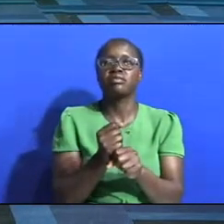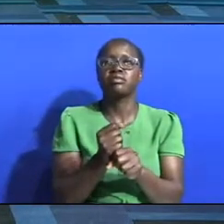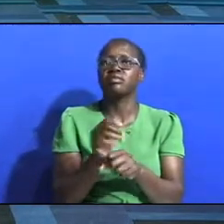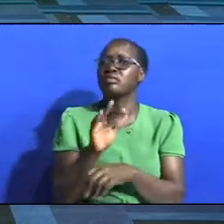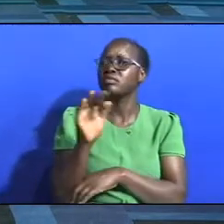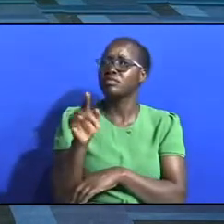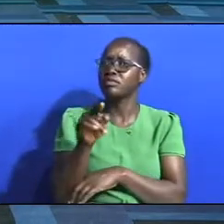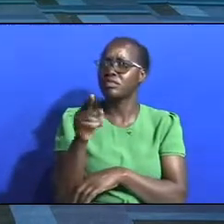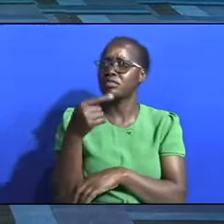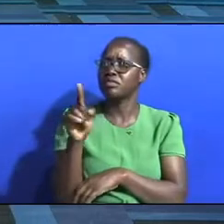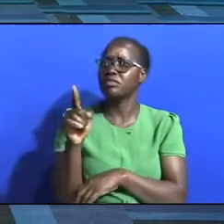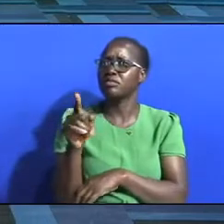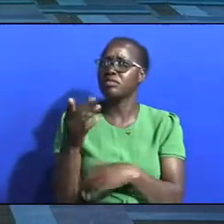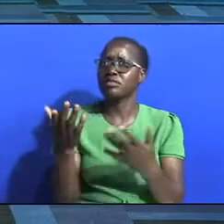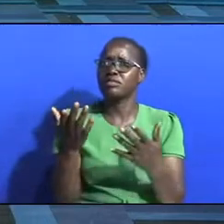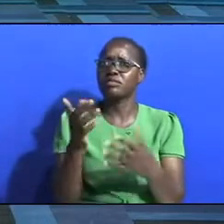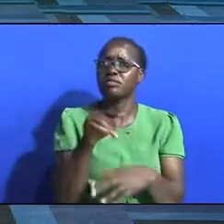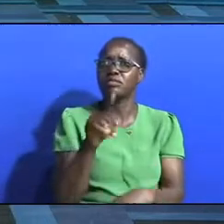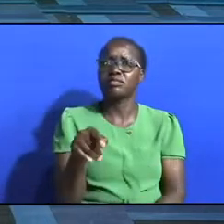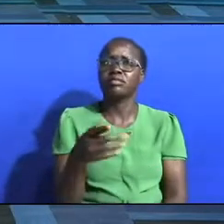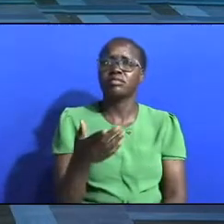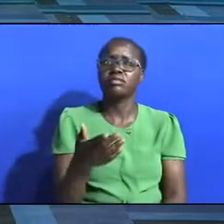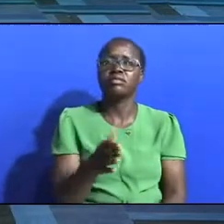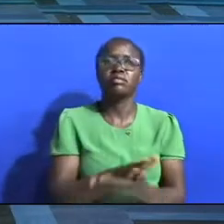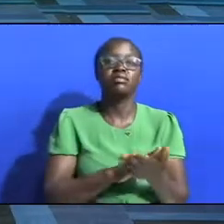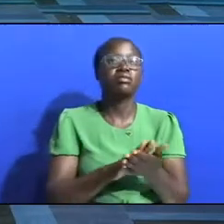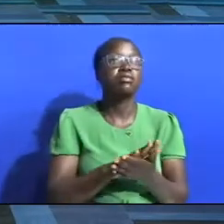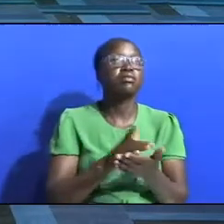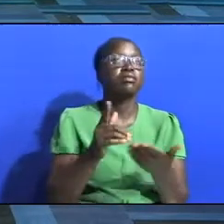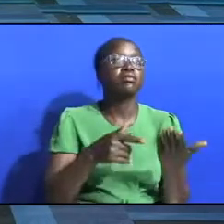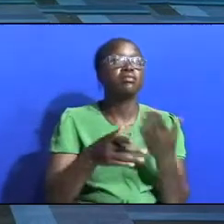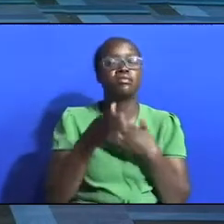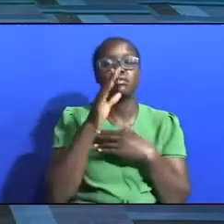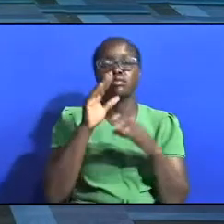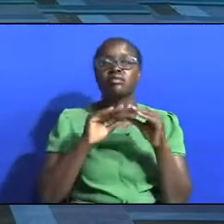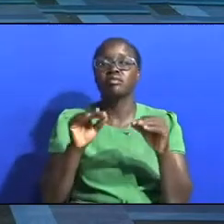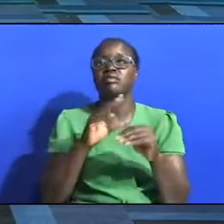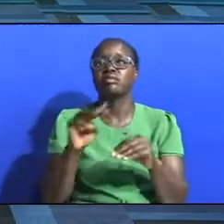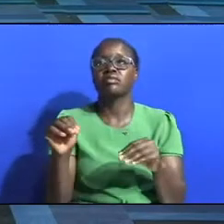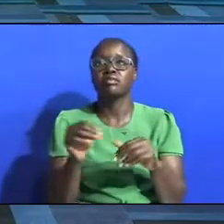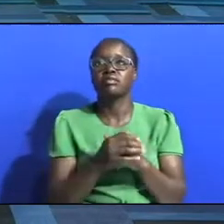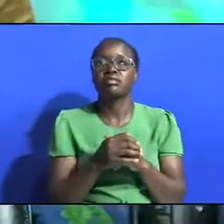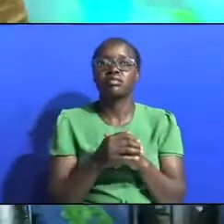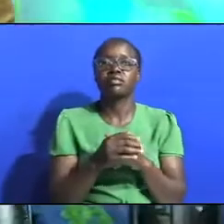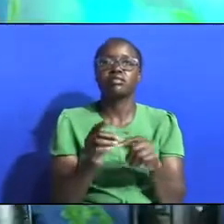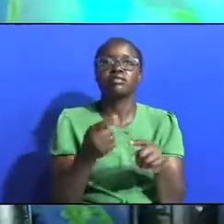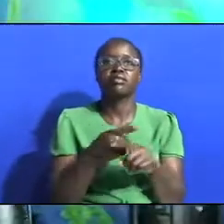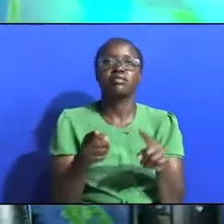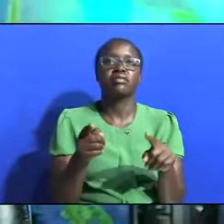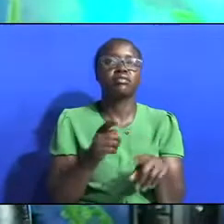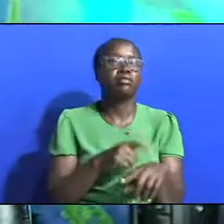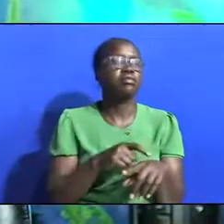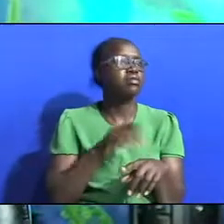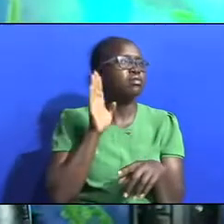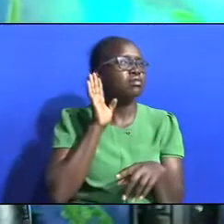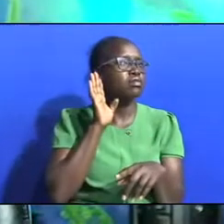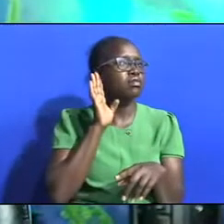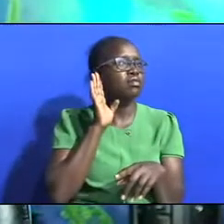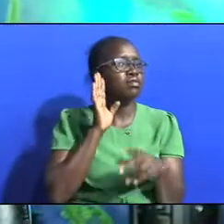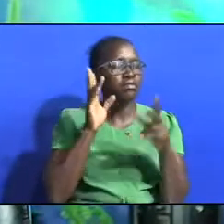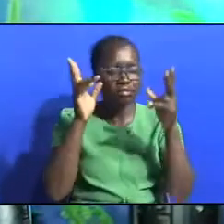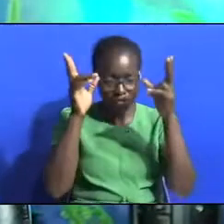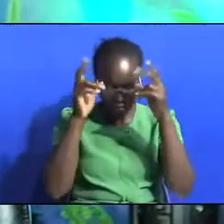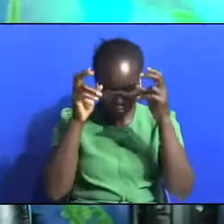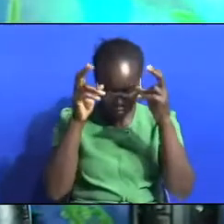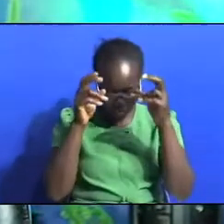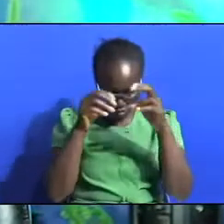this right or is this wrong? Based on what God had taught them. But when they listened to the